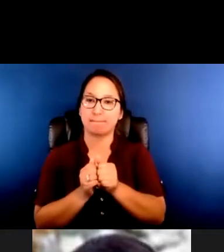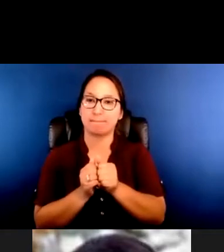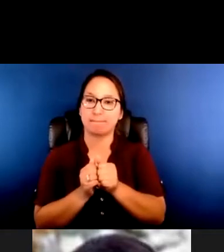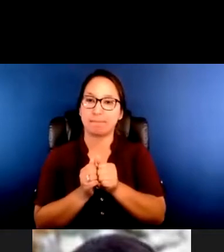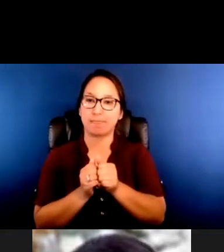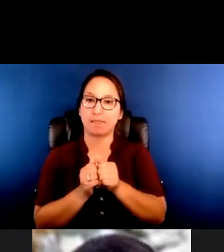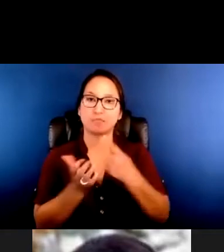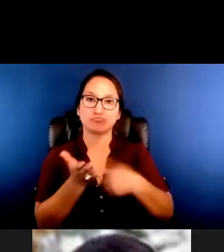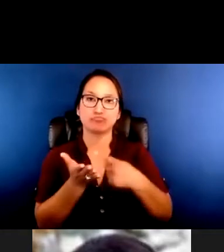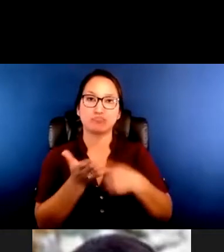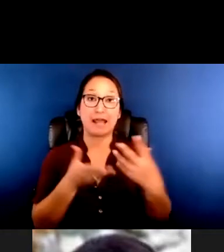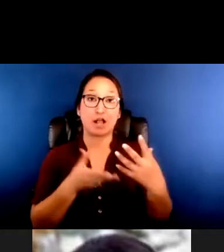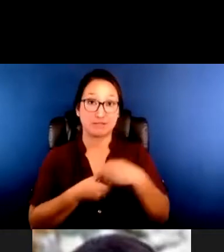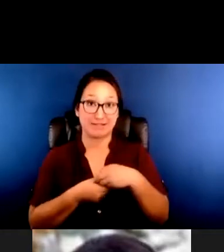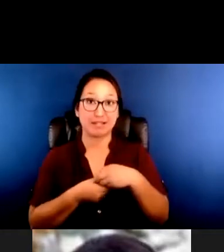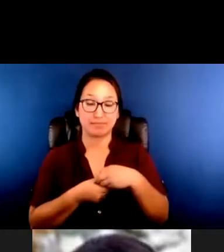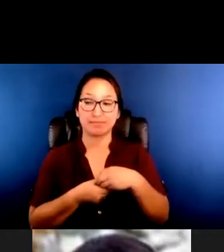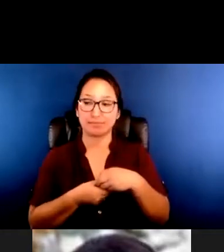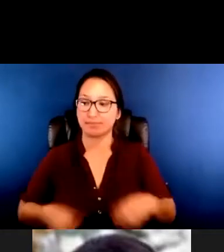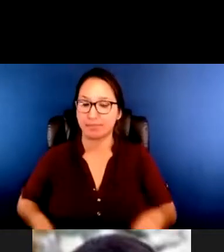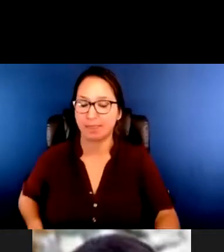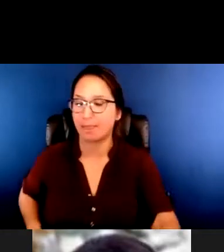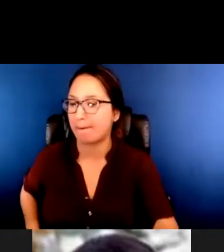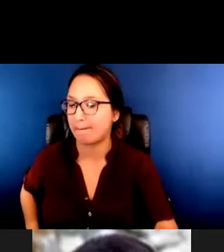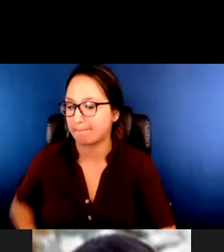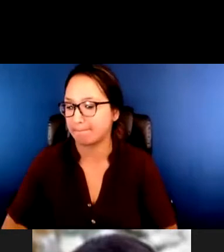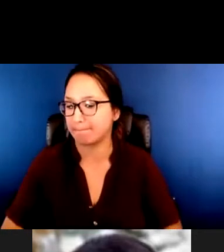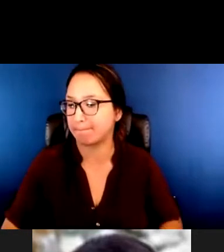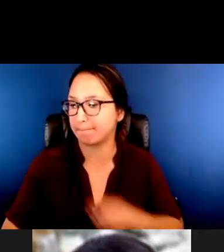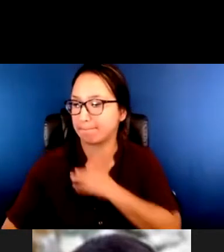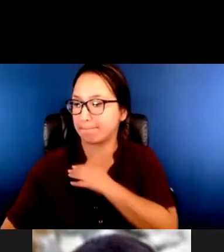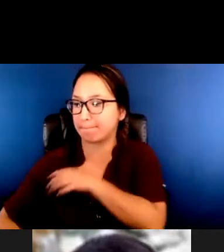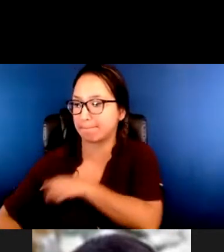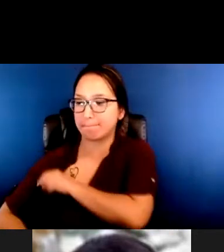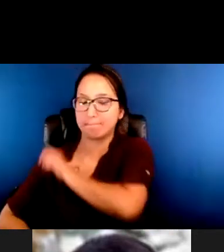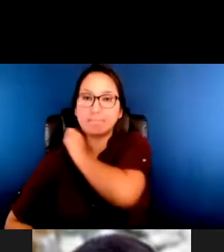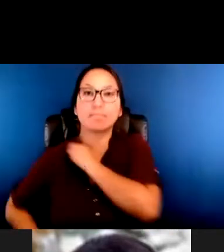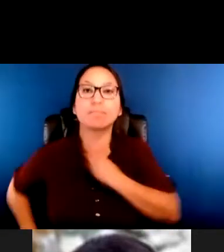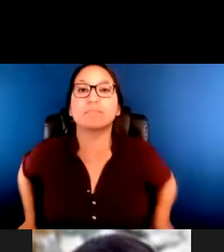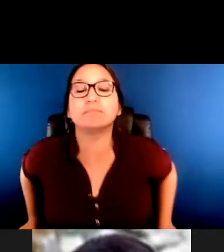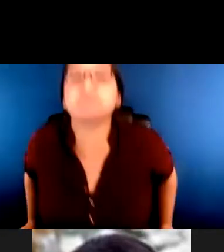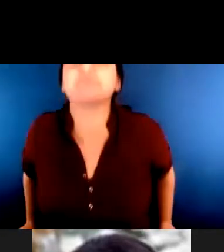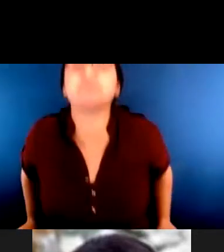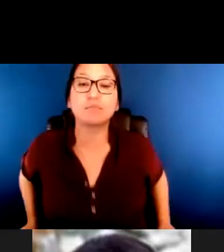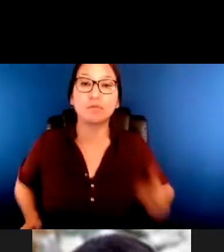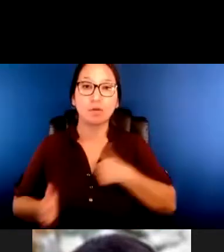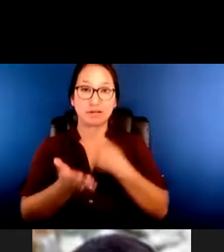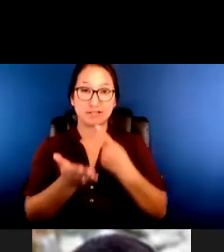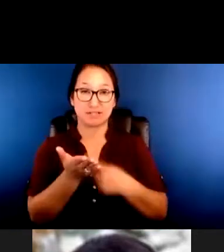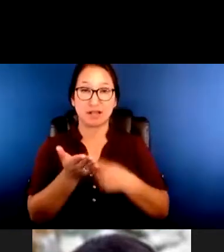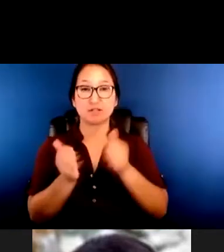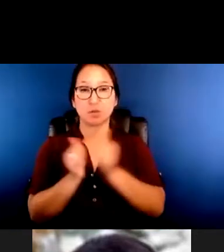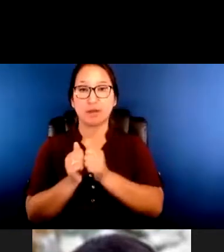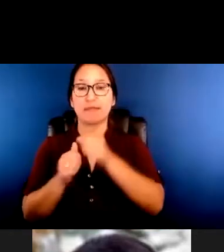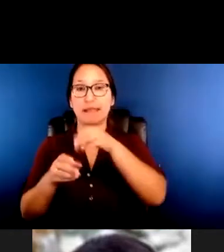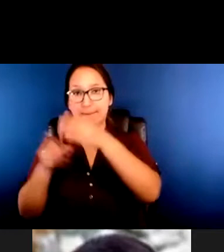inclusivity. And what I have, we talked a little bit about the focus of virtual and in-person. So I've kind of covered that with